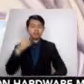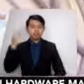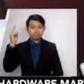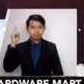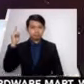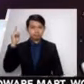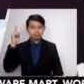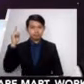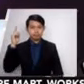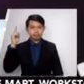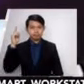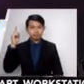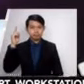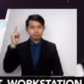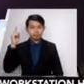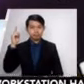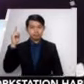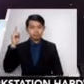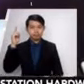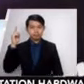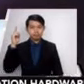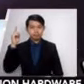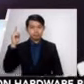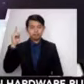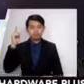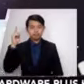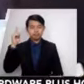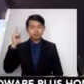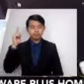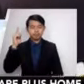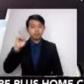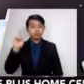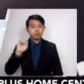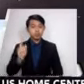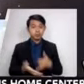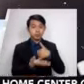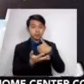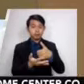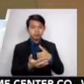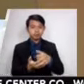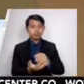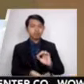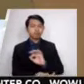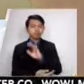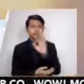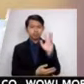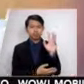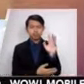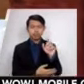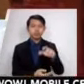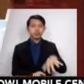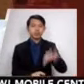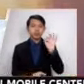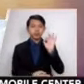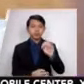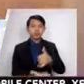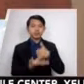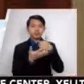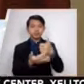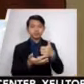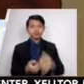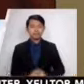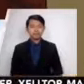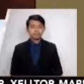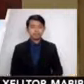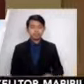Alcantara, Bianca O'Malley at Ruru Madrid ang Sparkle Choice Awards. Present din ang It's Showtime hosts led